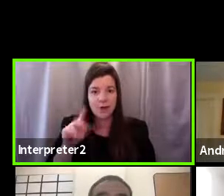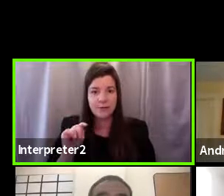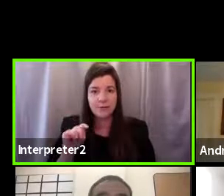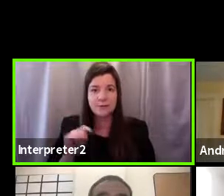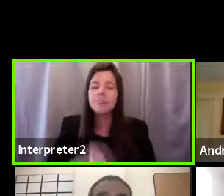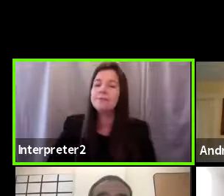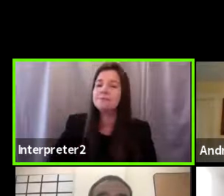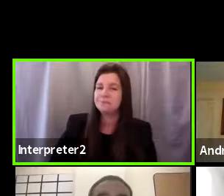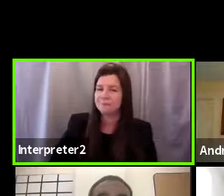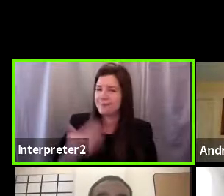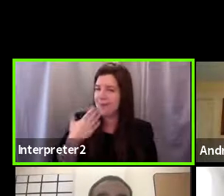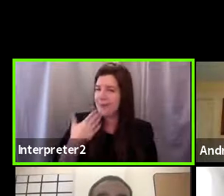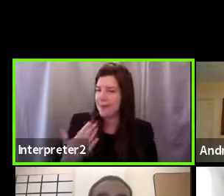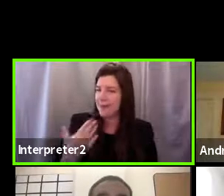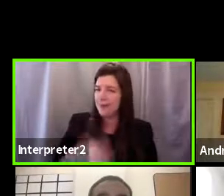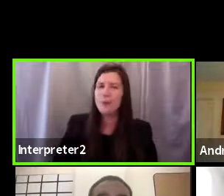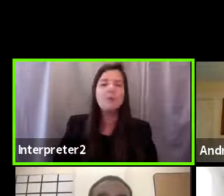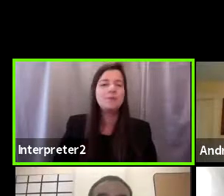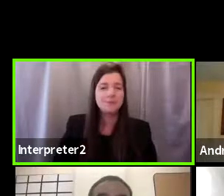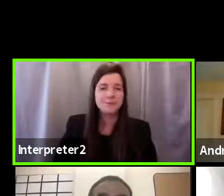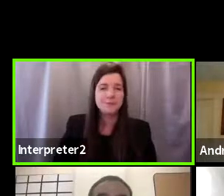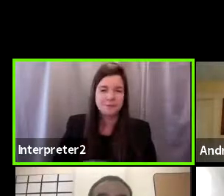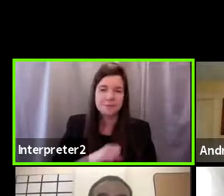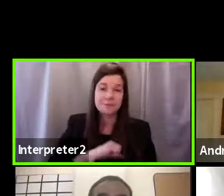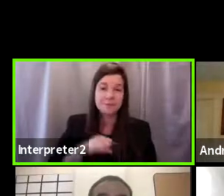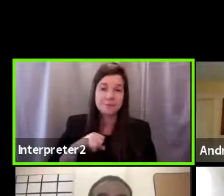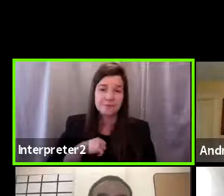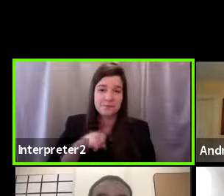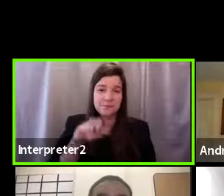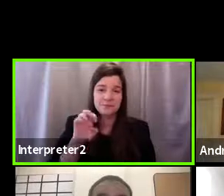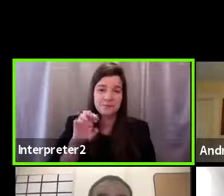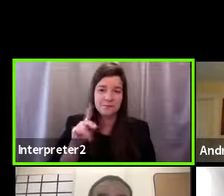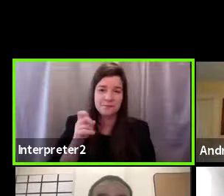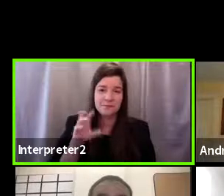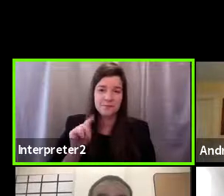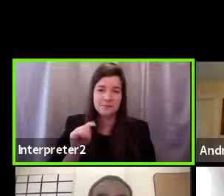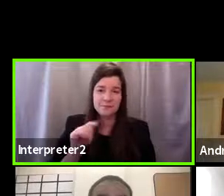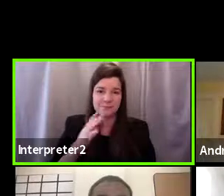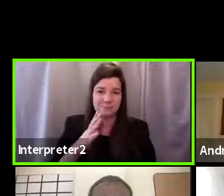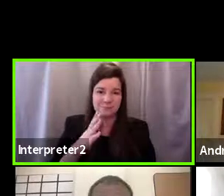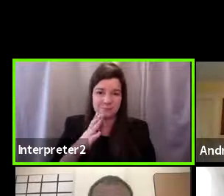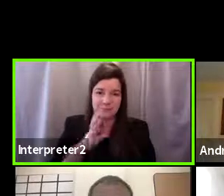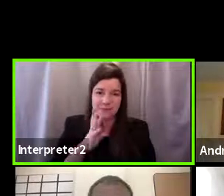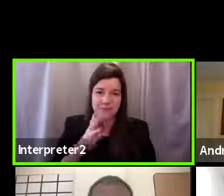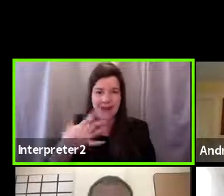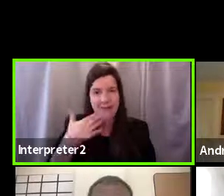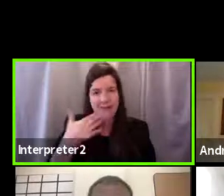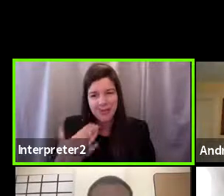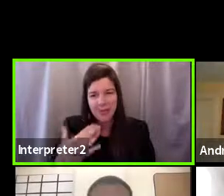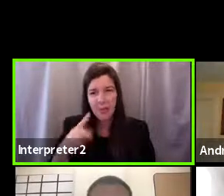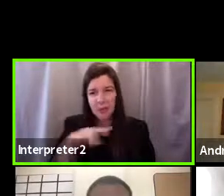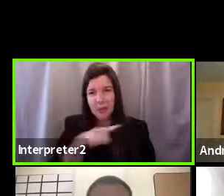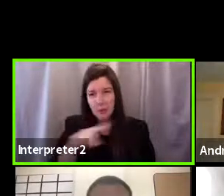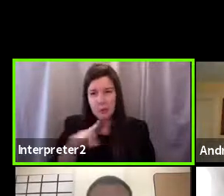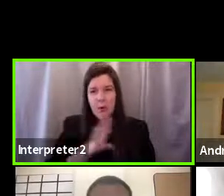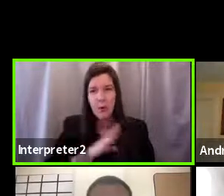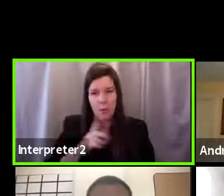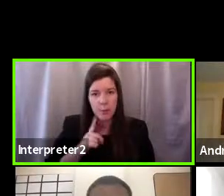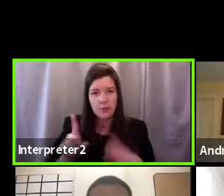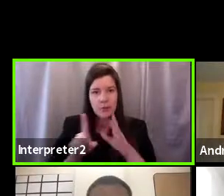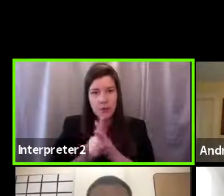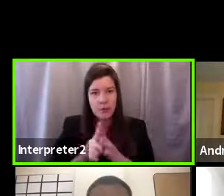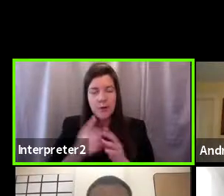Thank you. Thank you very much. And thank you, boards, for being here, for the good work you've done in